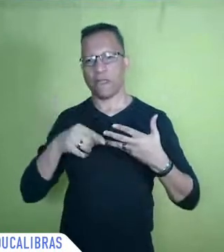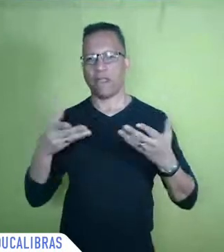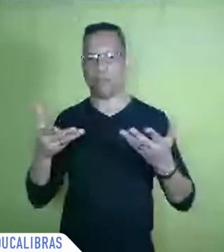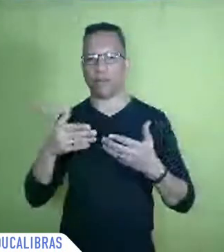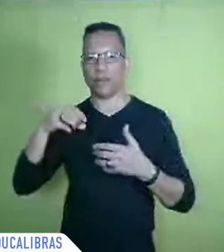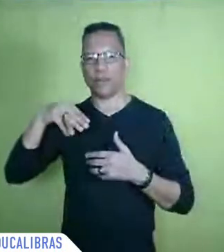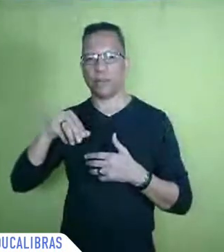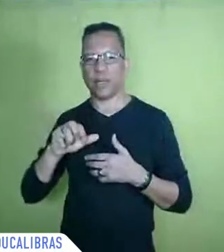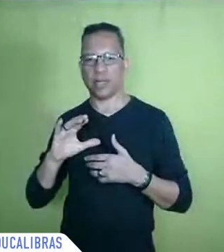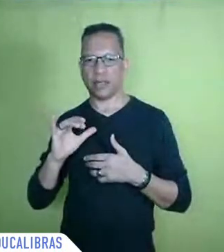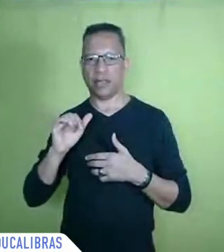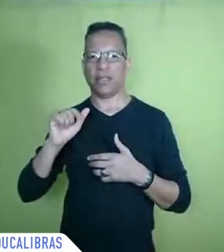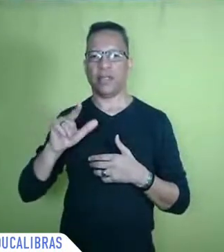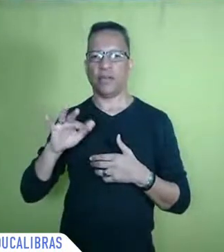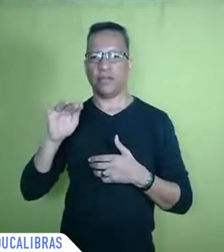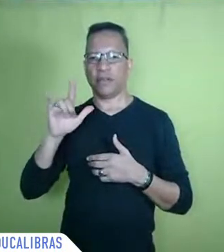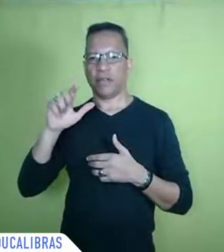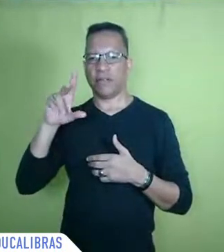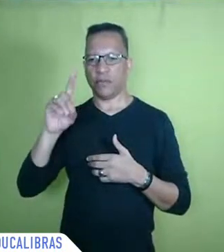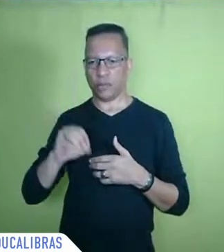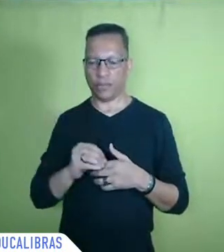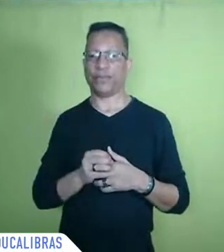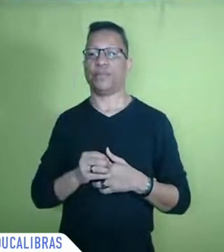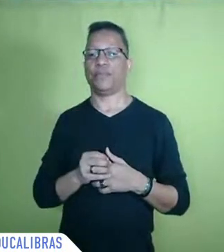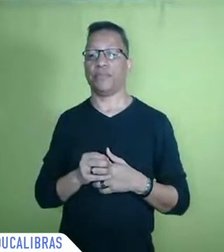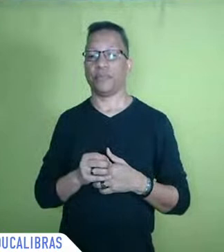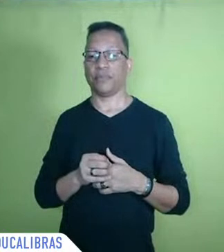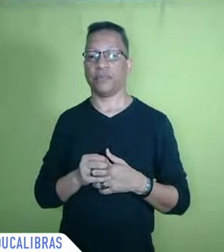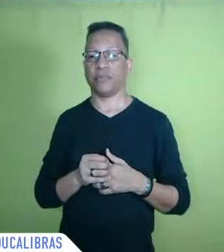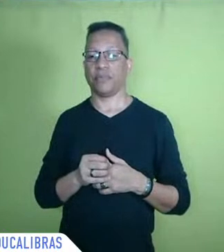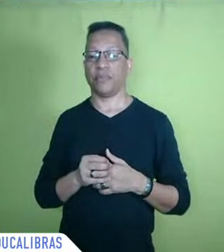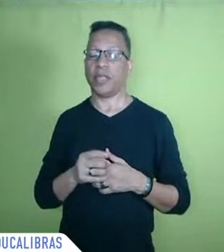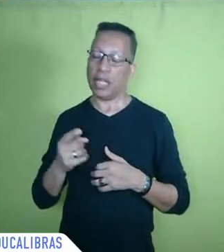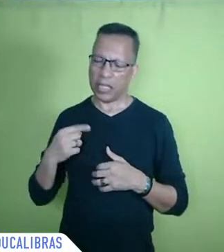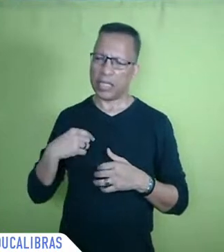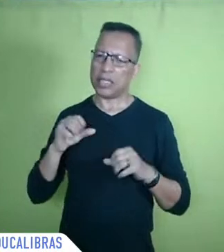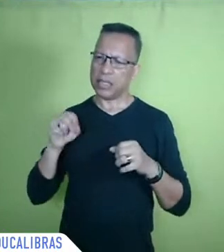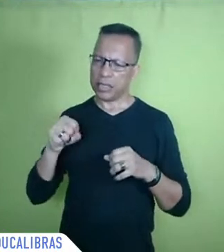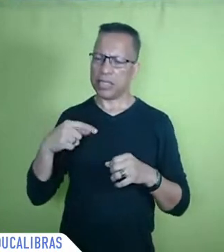and honored to be here with Mark.